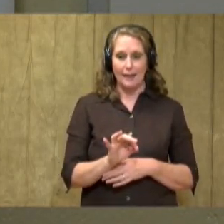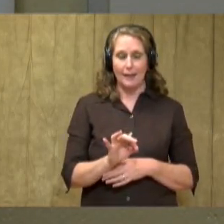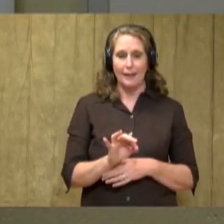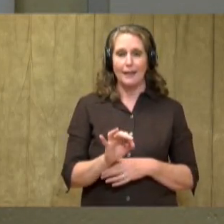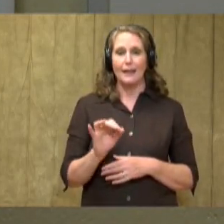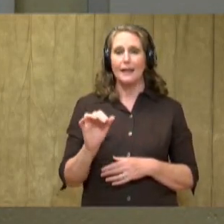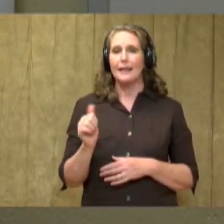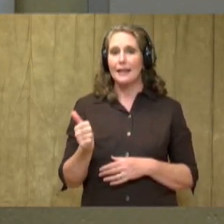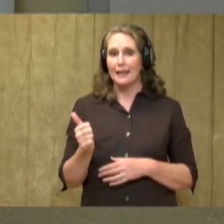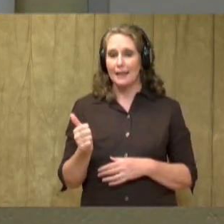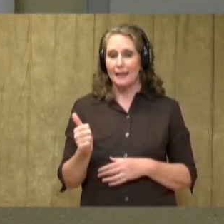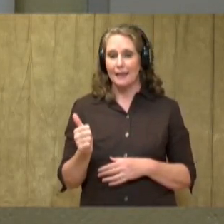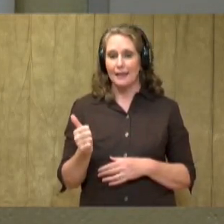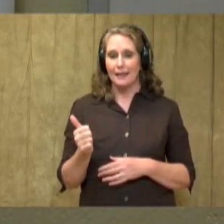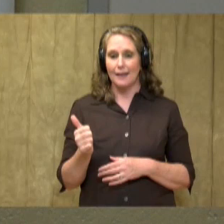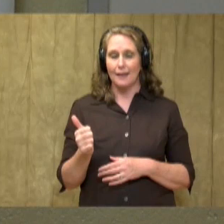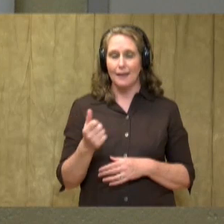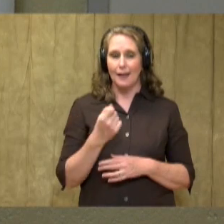10,